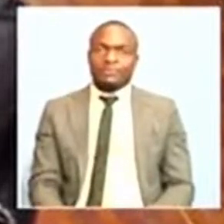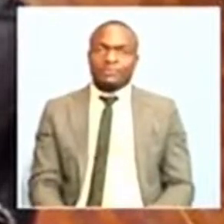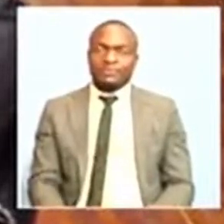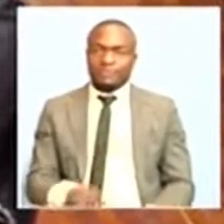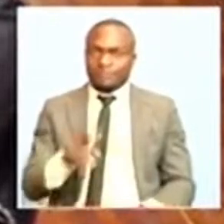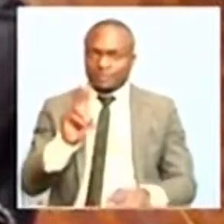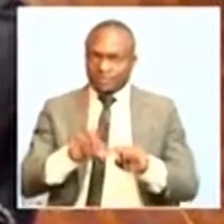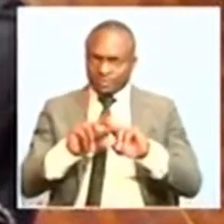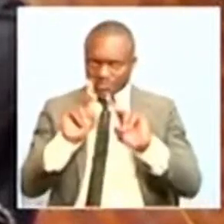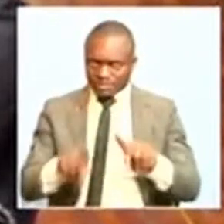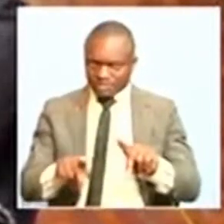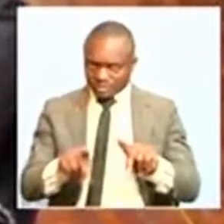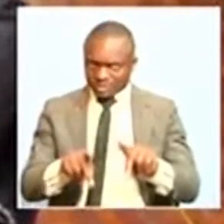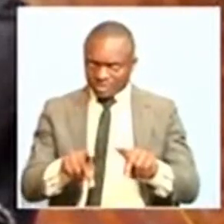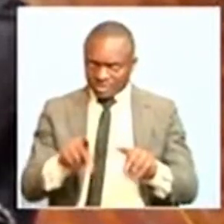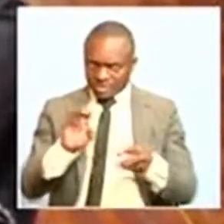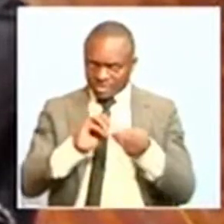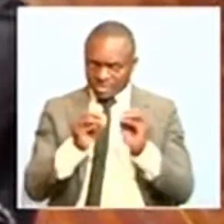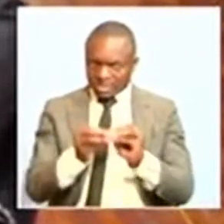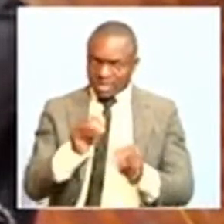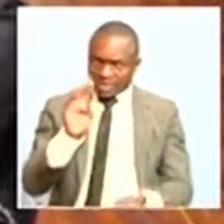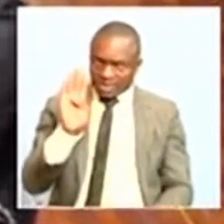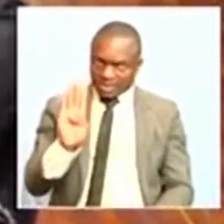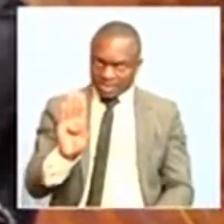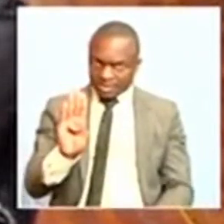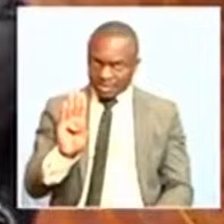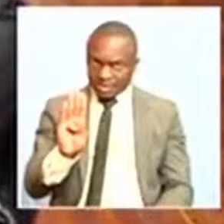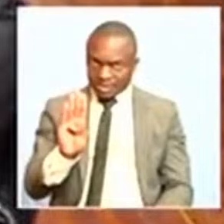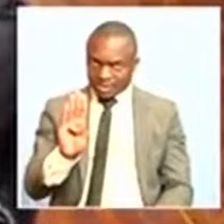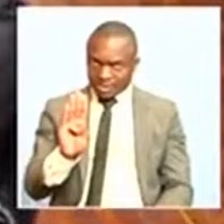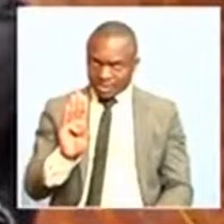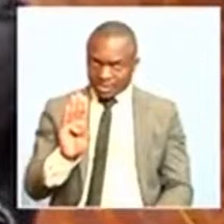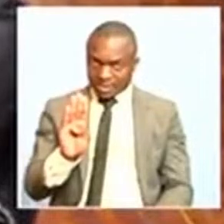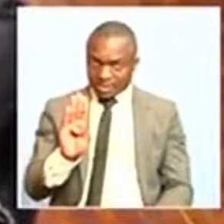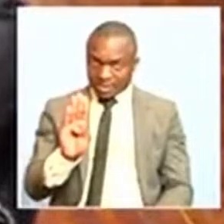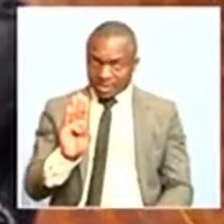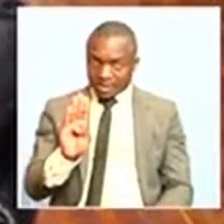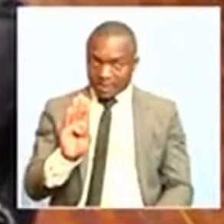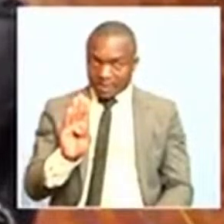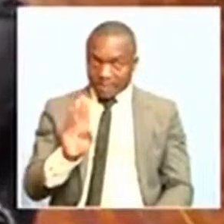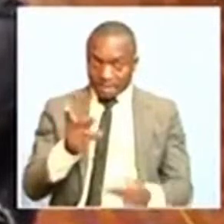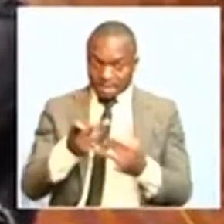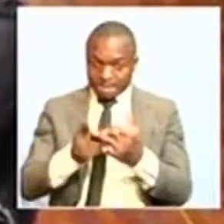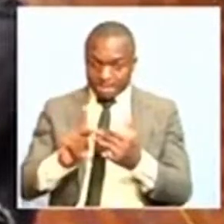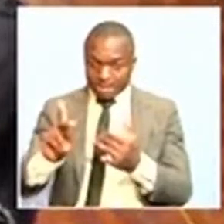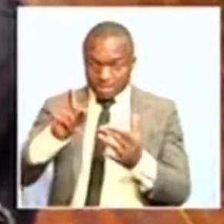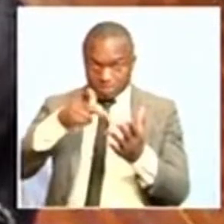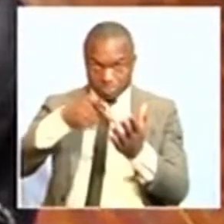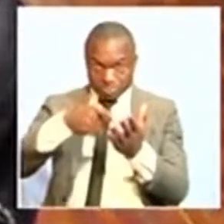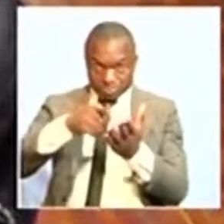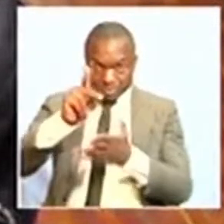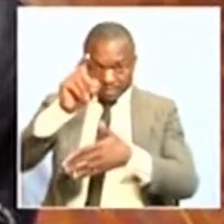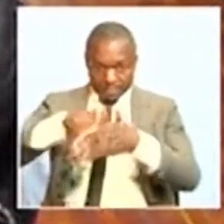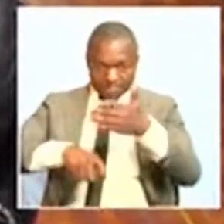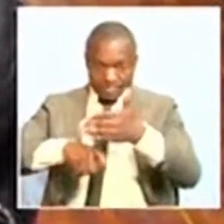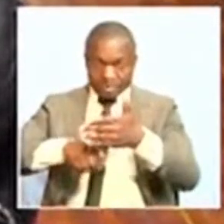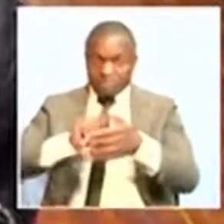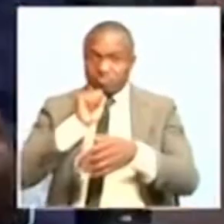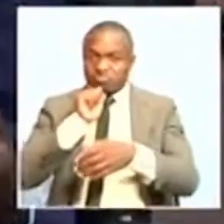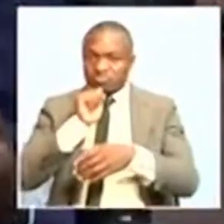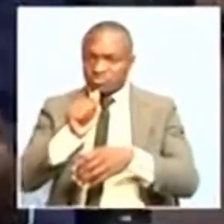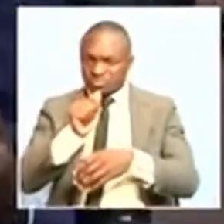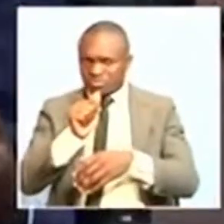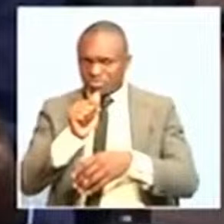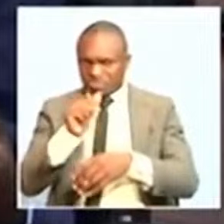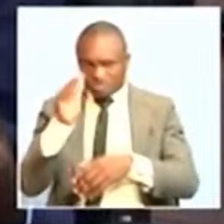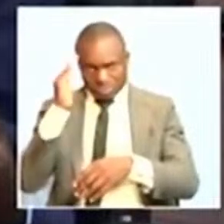Chair, on number B, on the extend advance tax on income tax at the rate of 15%. I'm not too sure whether